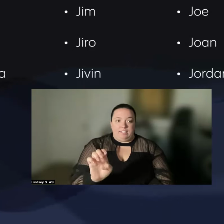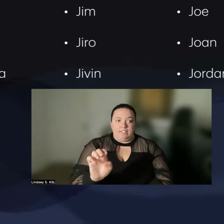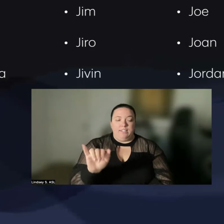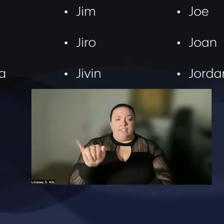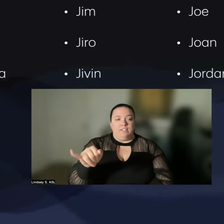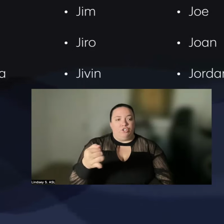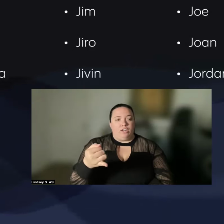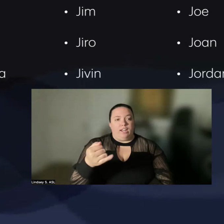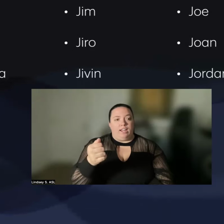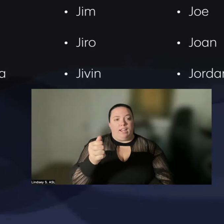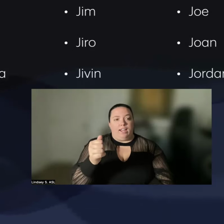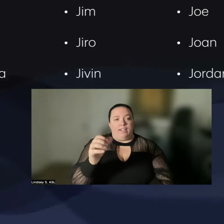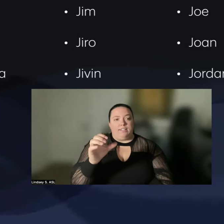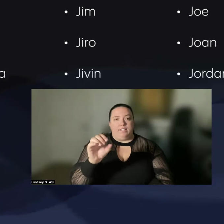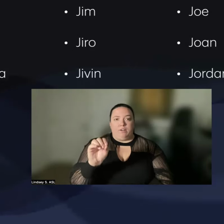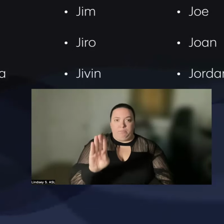JADE,